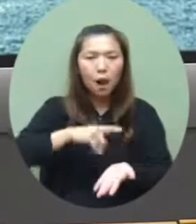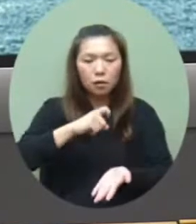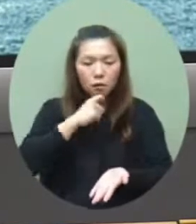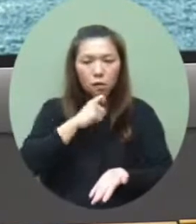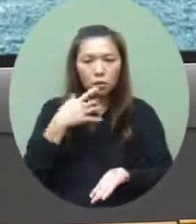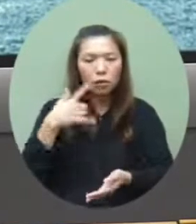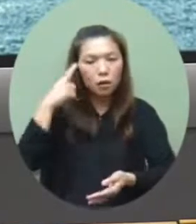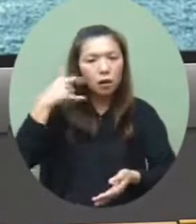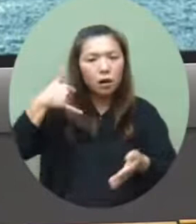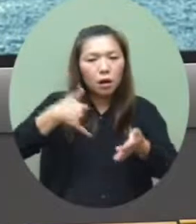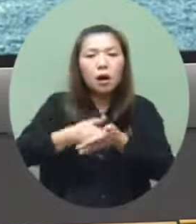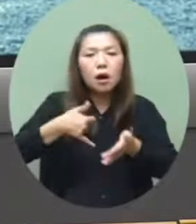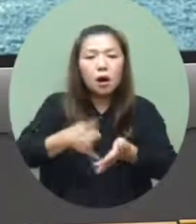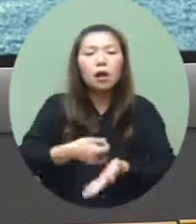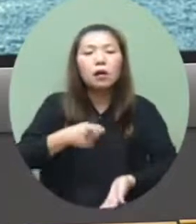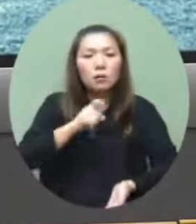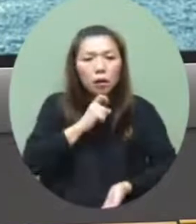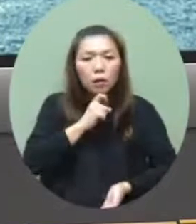suffered from